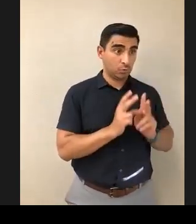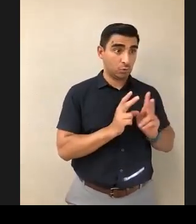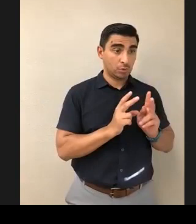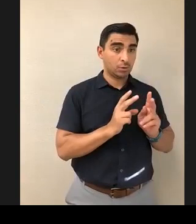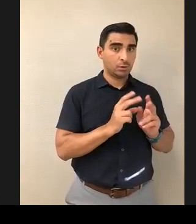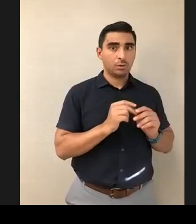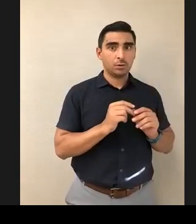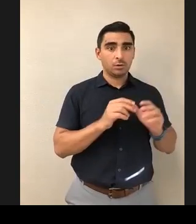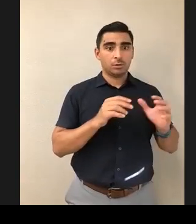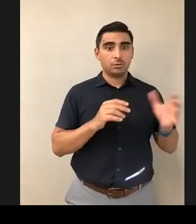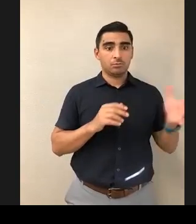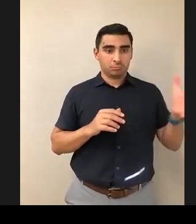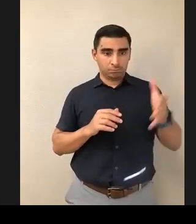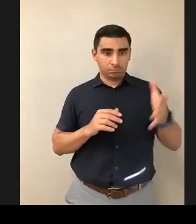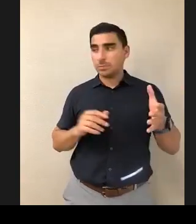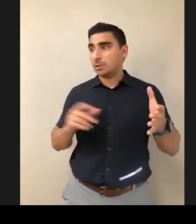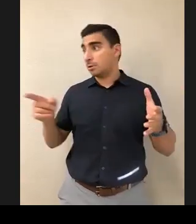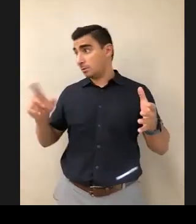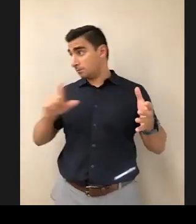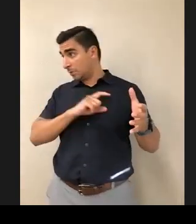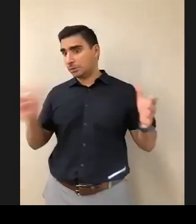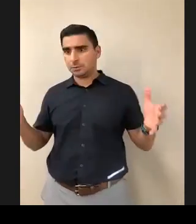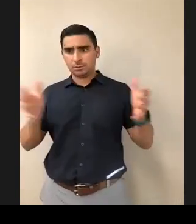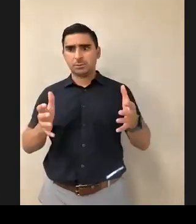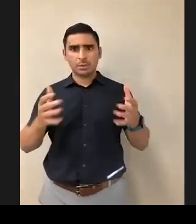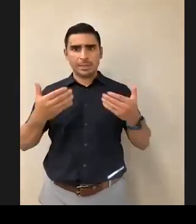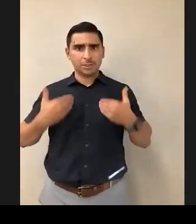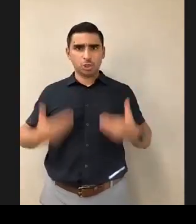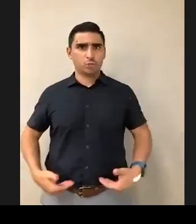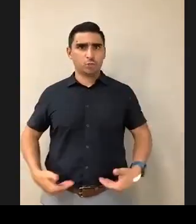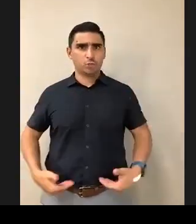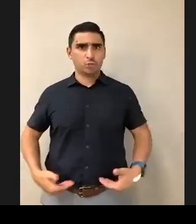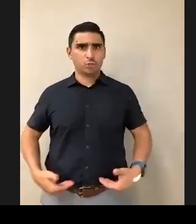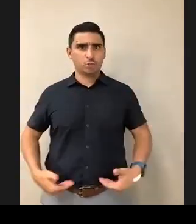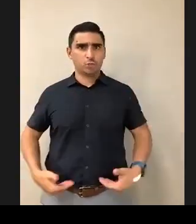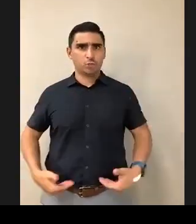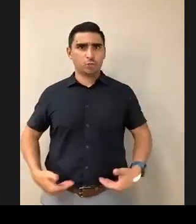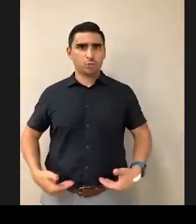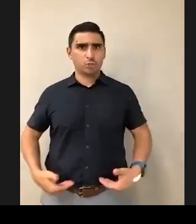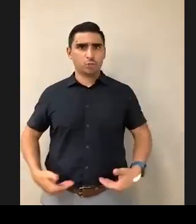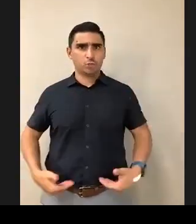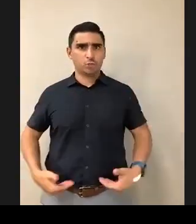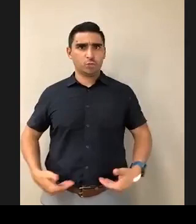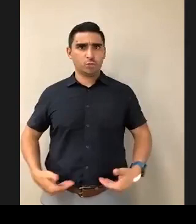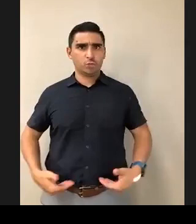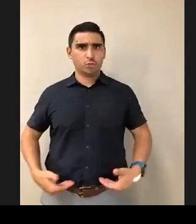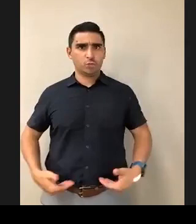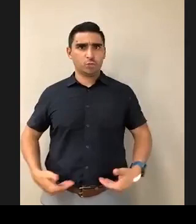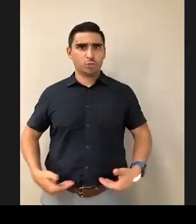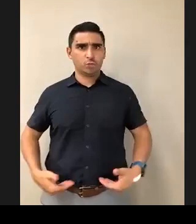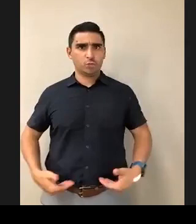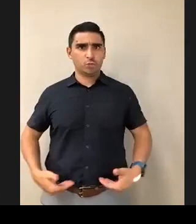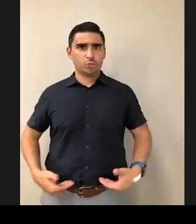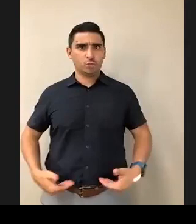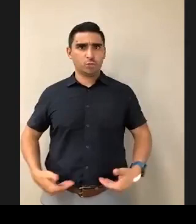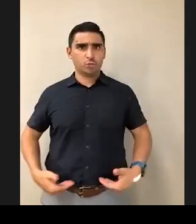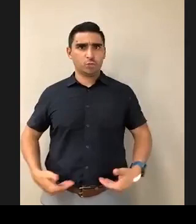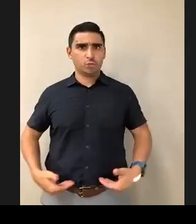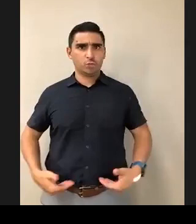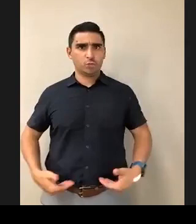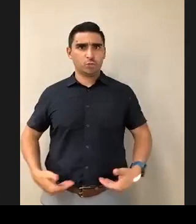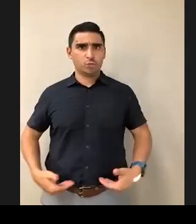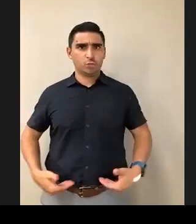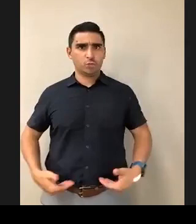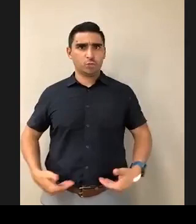as humans instead of as an officer and a person who has to follow an officer's instructions or reap